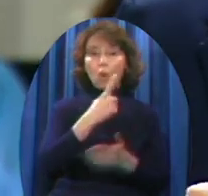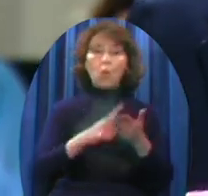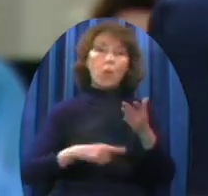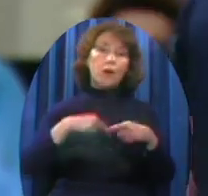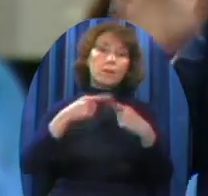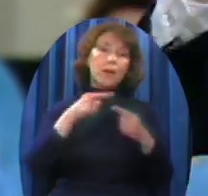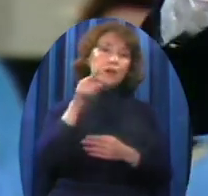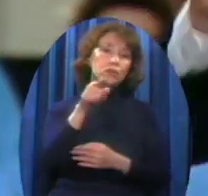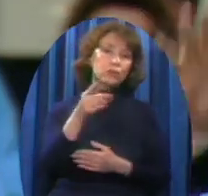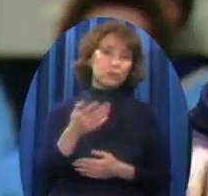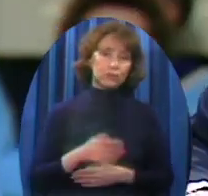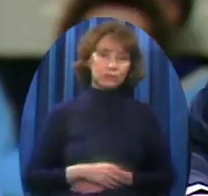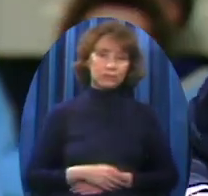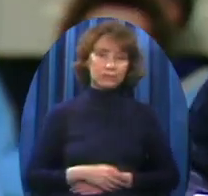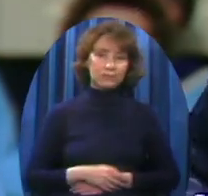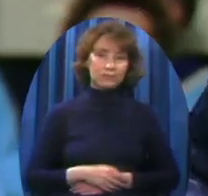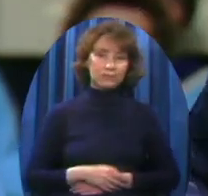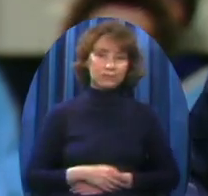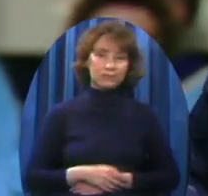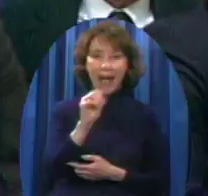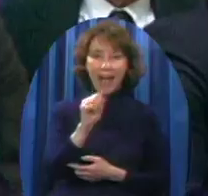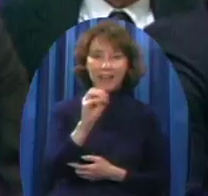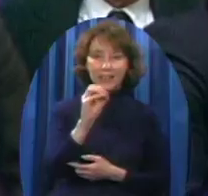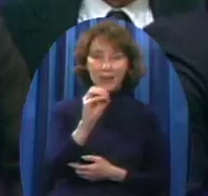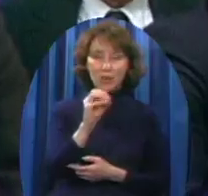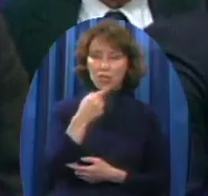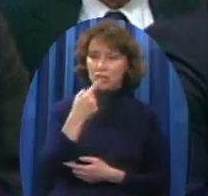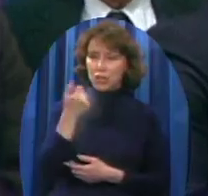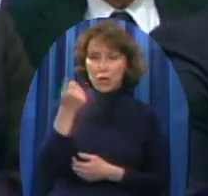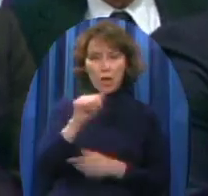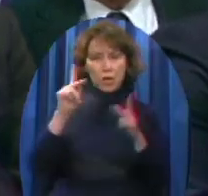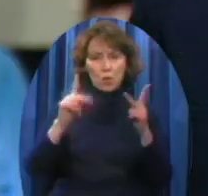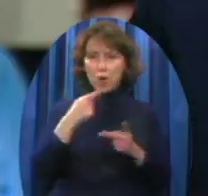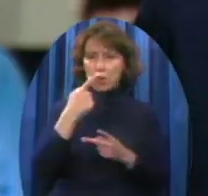for preachers and laymen. I know it's getting hot back there now. But